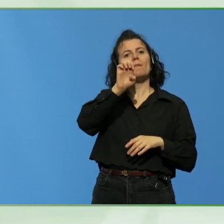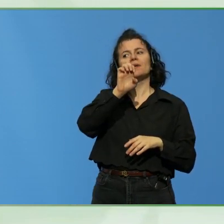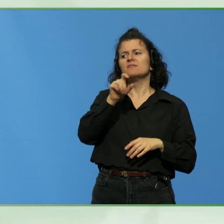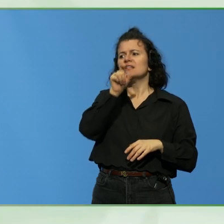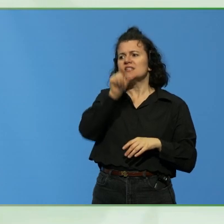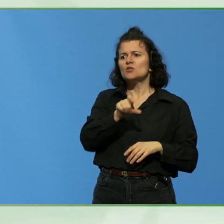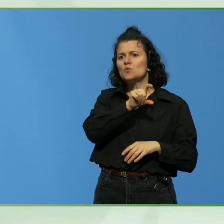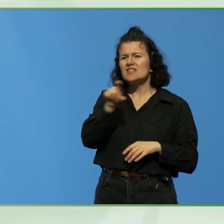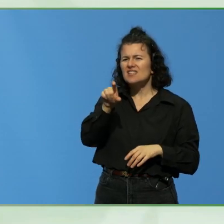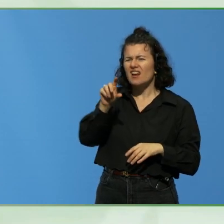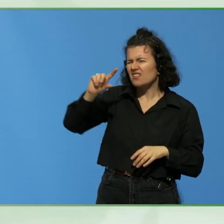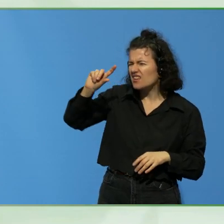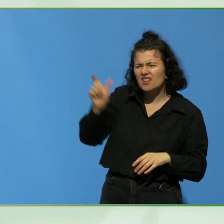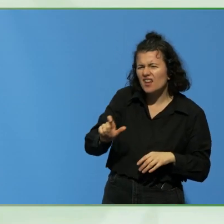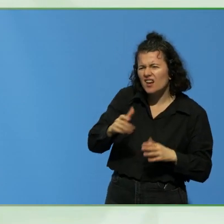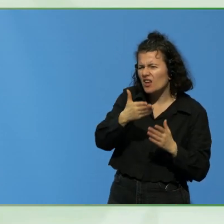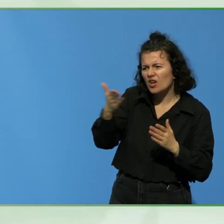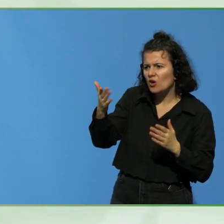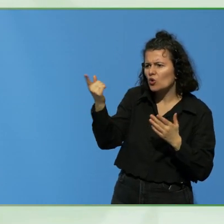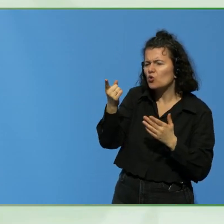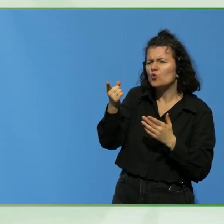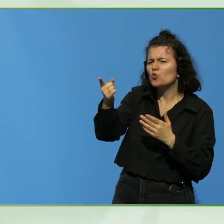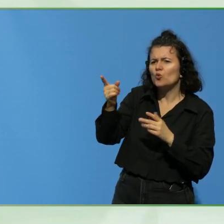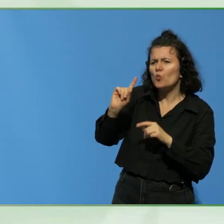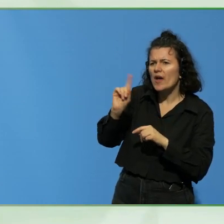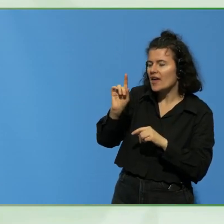now situated from you? Like, tell us your story.